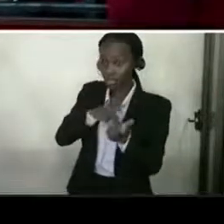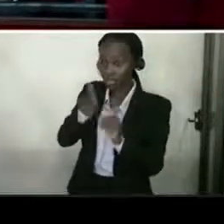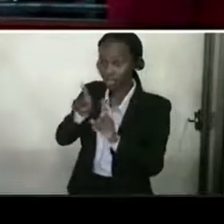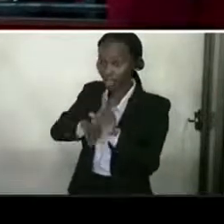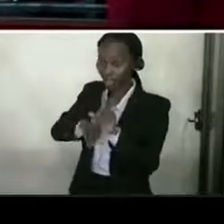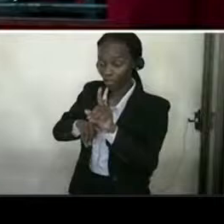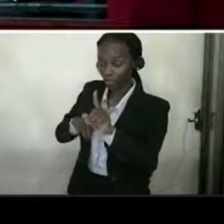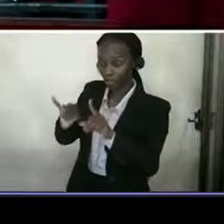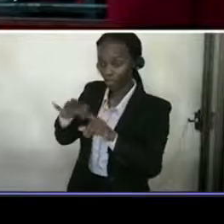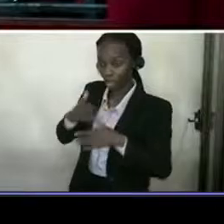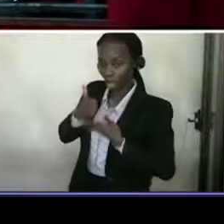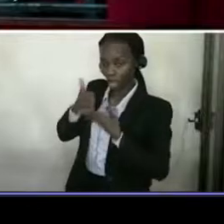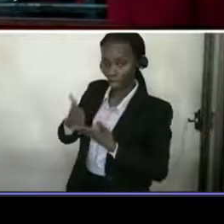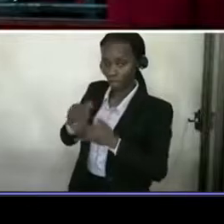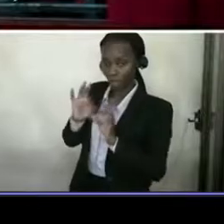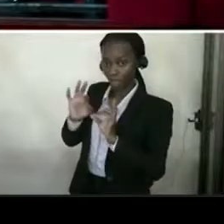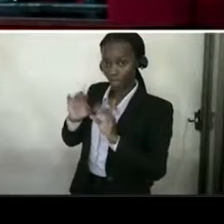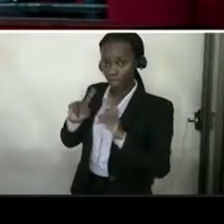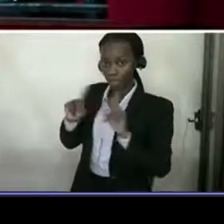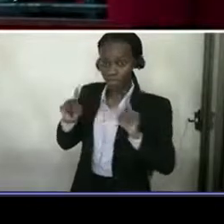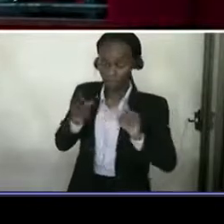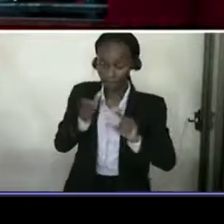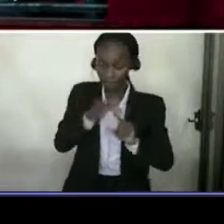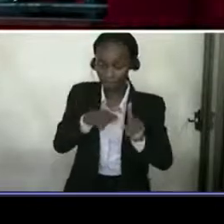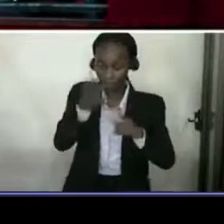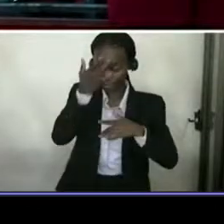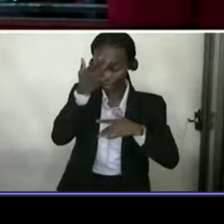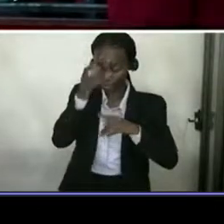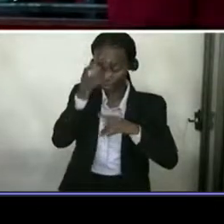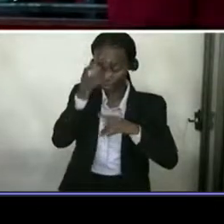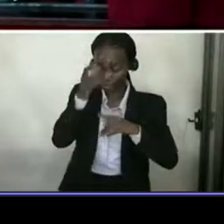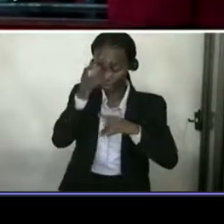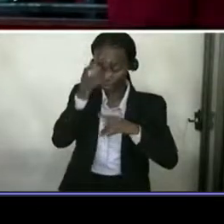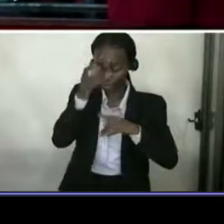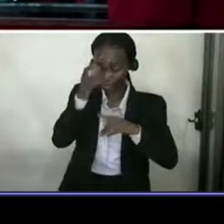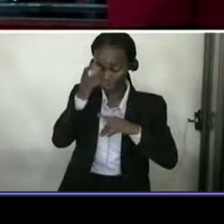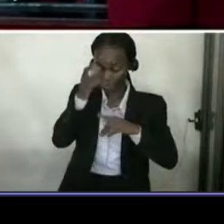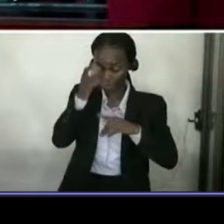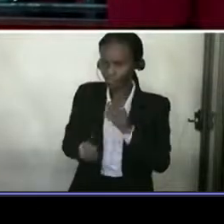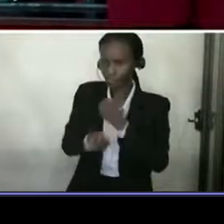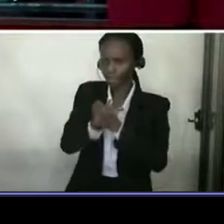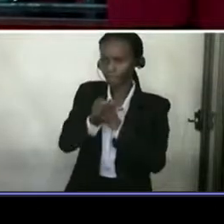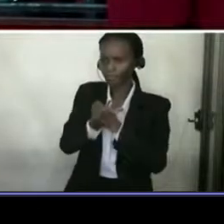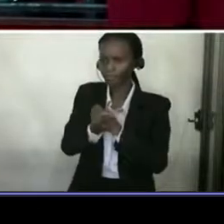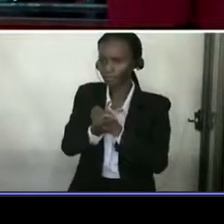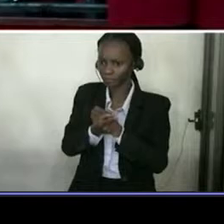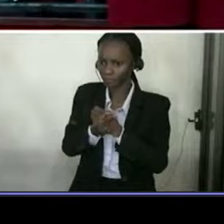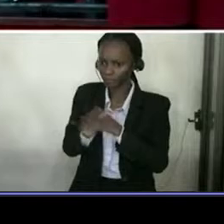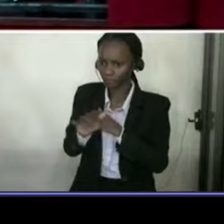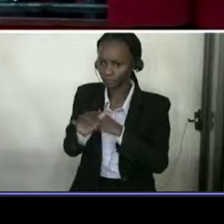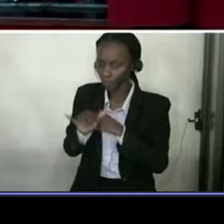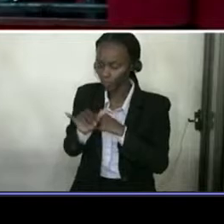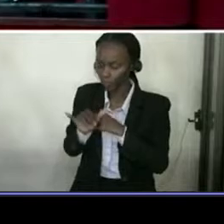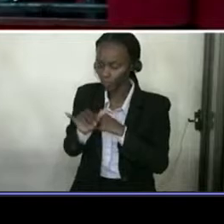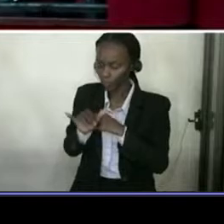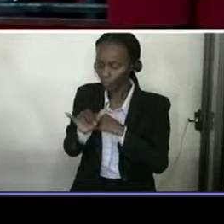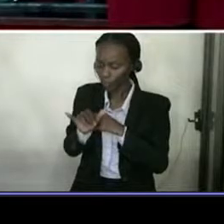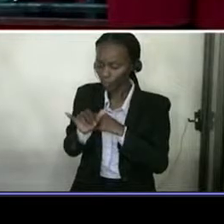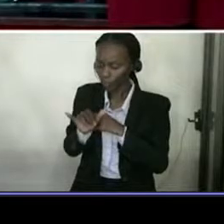state that us coming here today to talk about the same problems and make